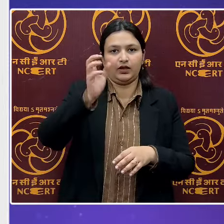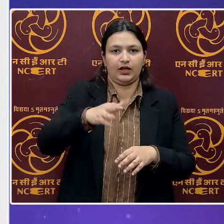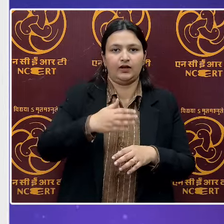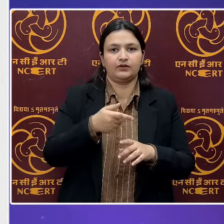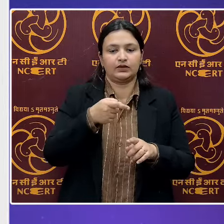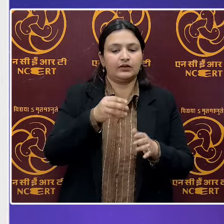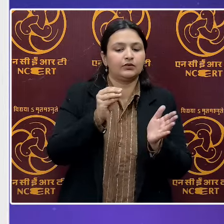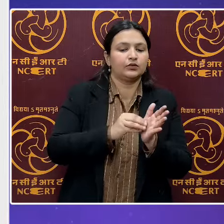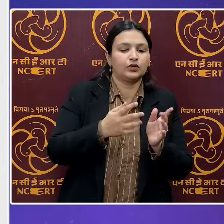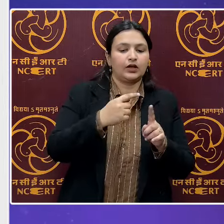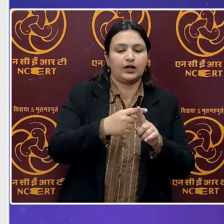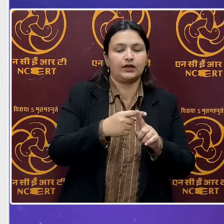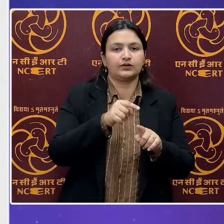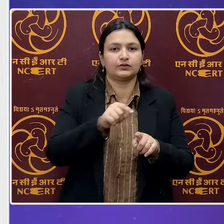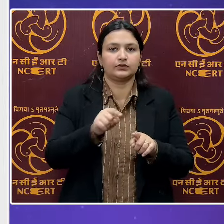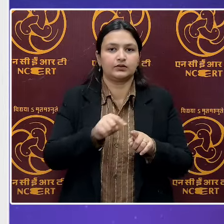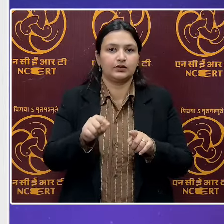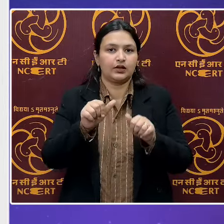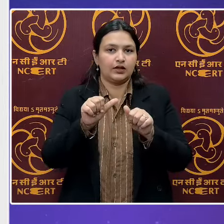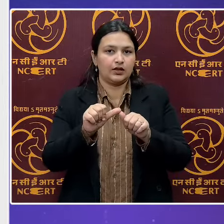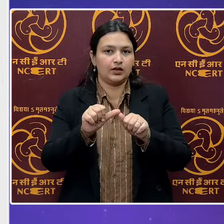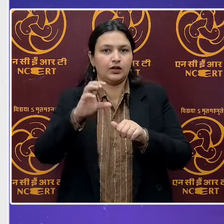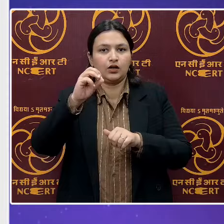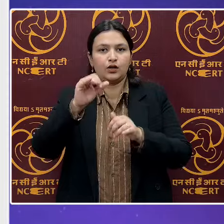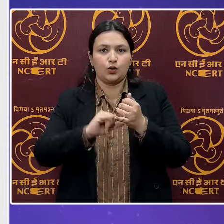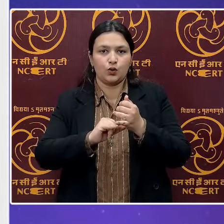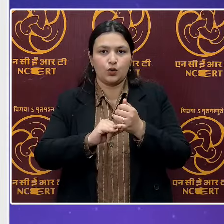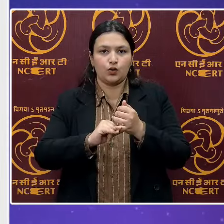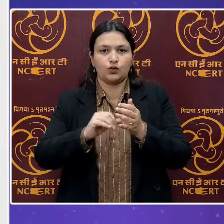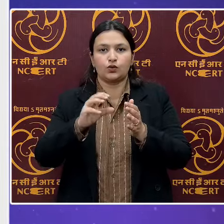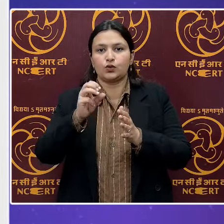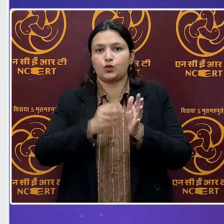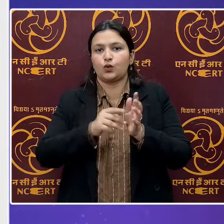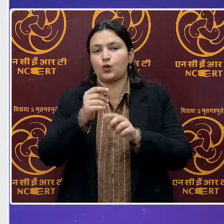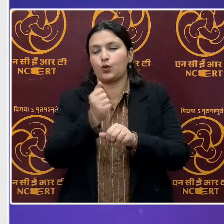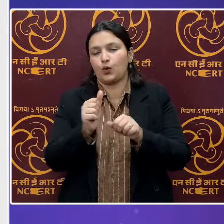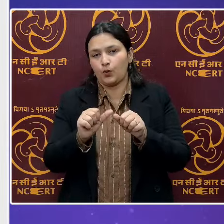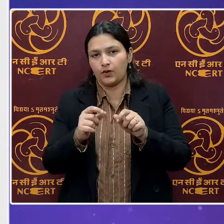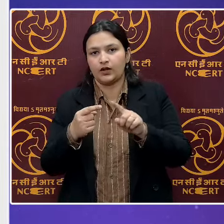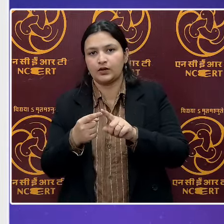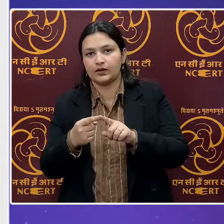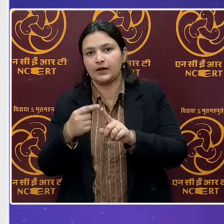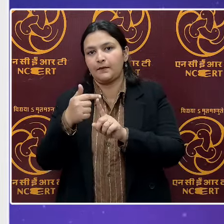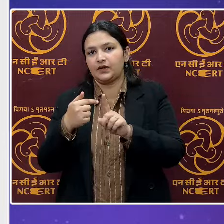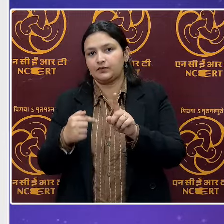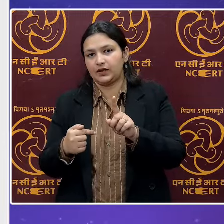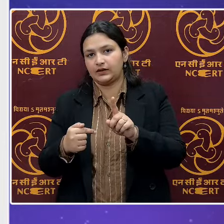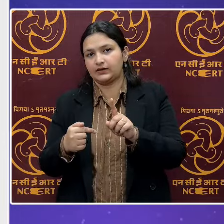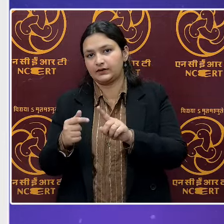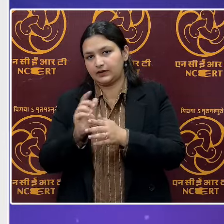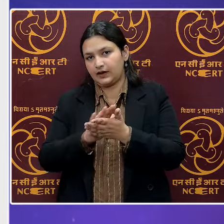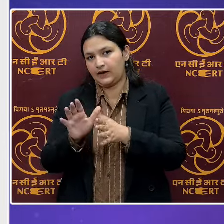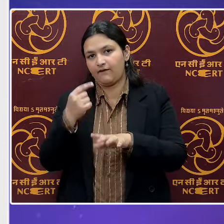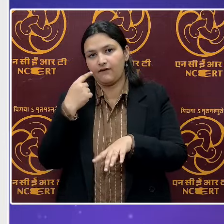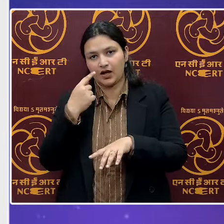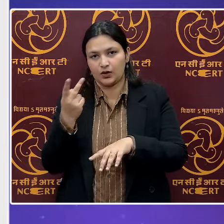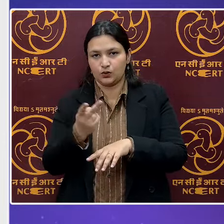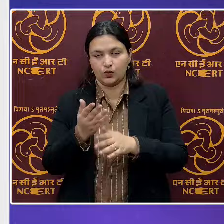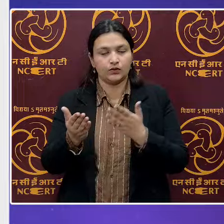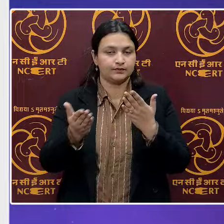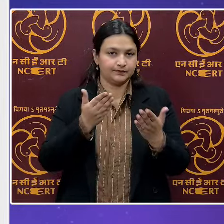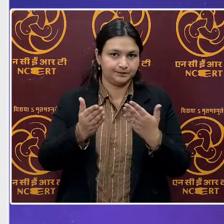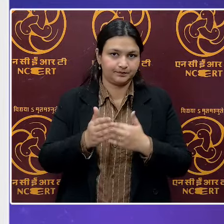to a cos omega t plus minus phi and compare it. Now in